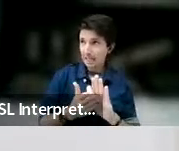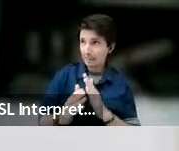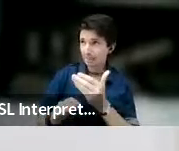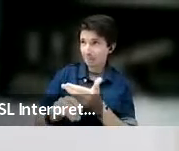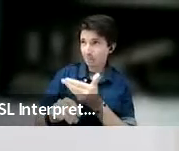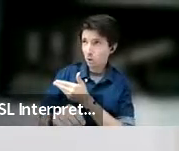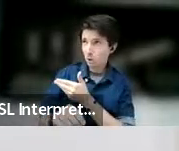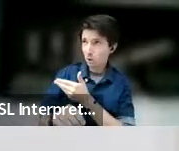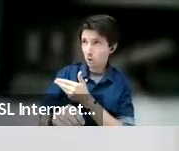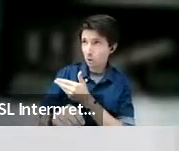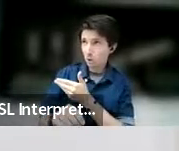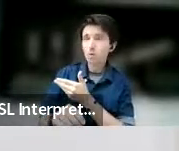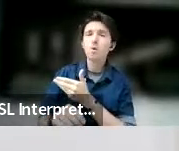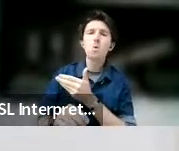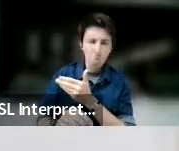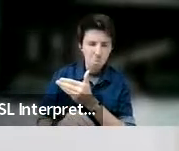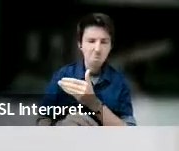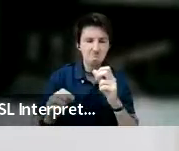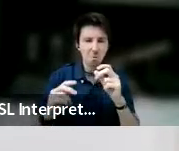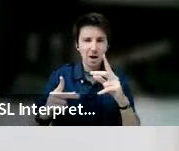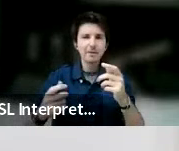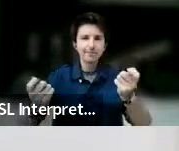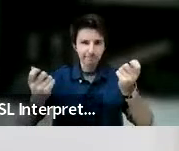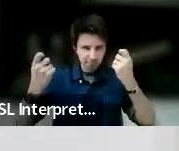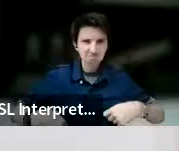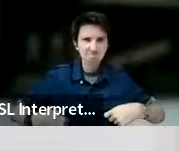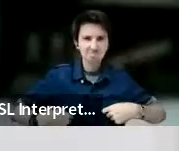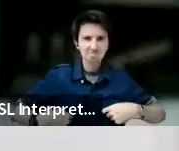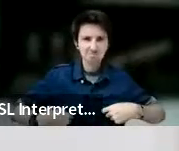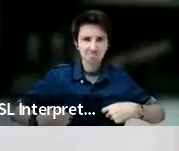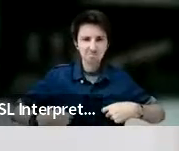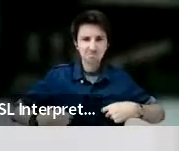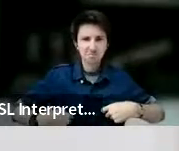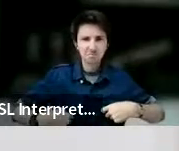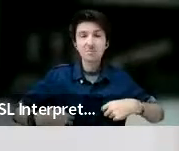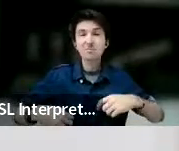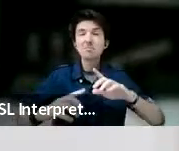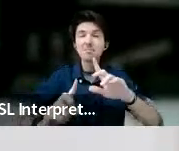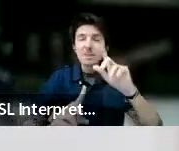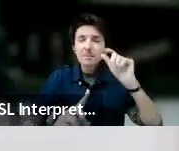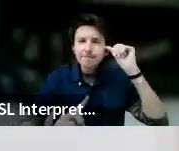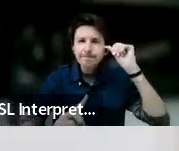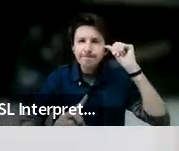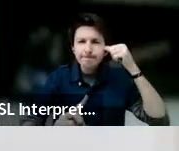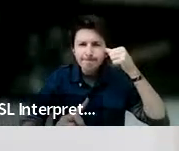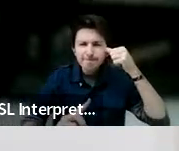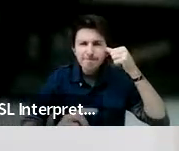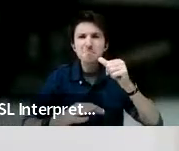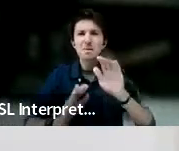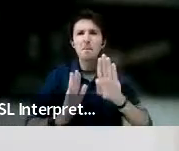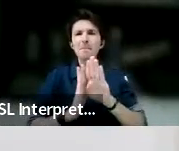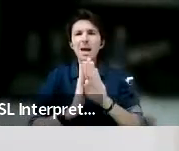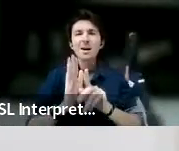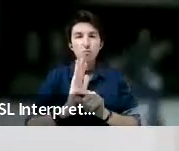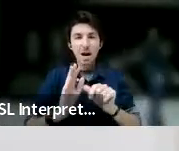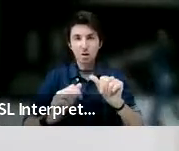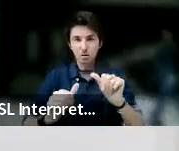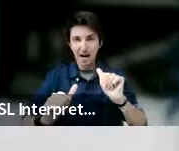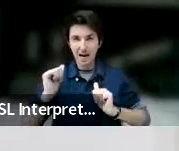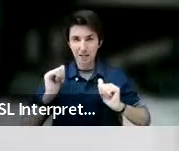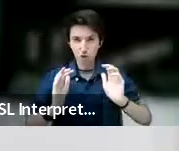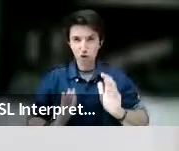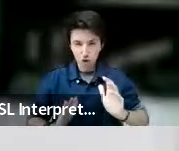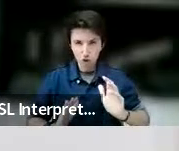everyone should definitely keep in mind, that background actors only can be required to wear wardrobe